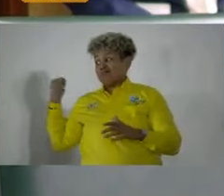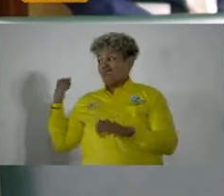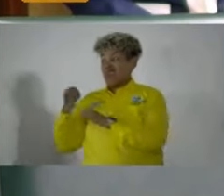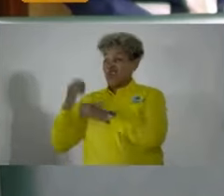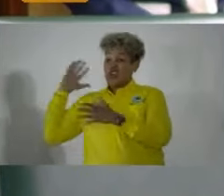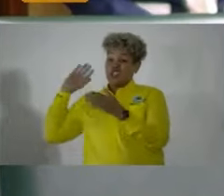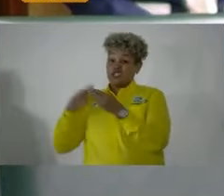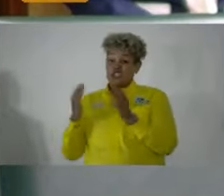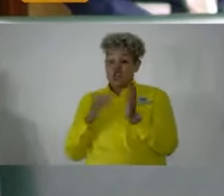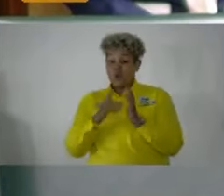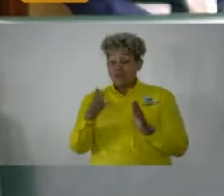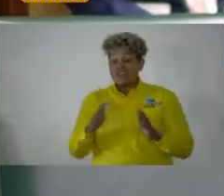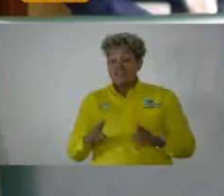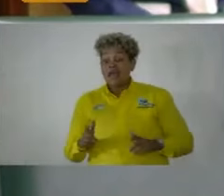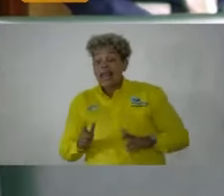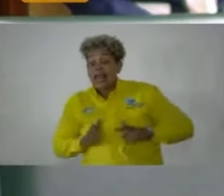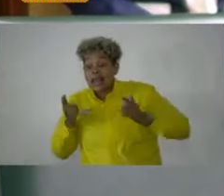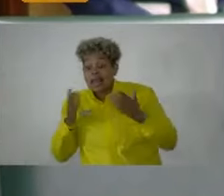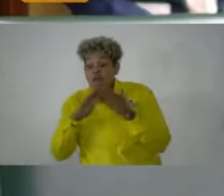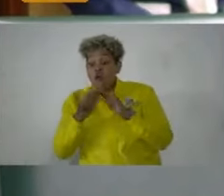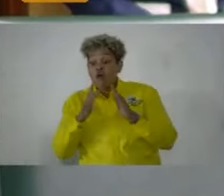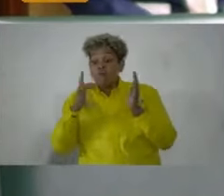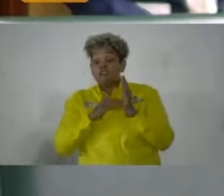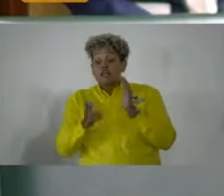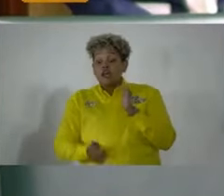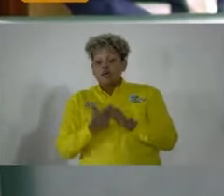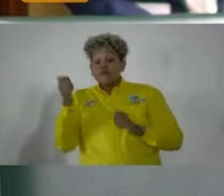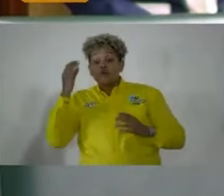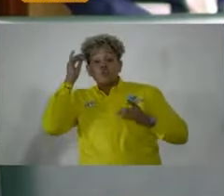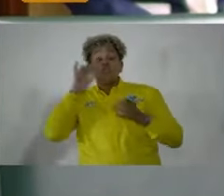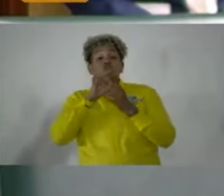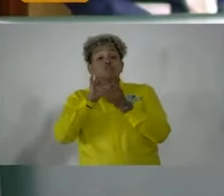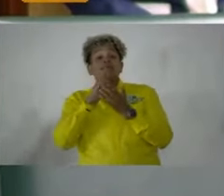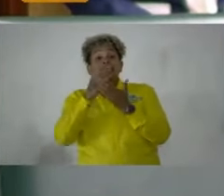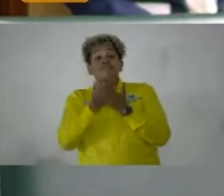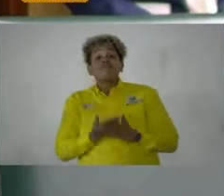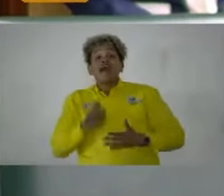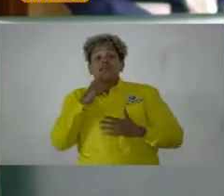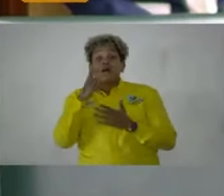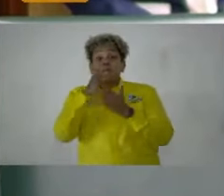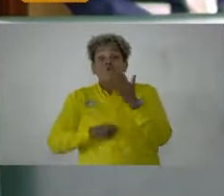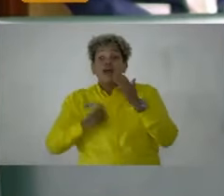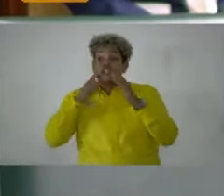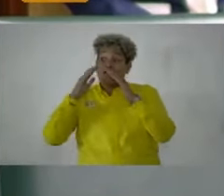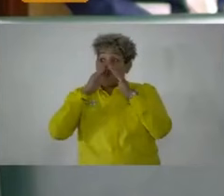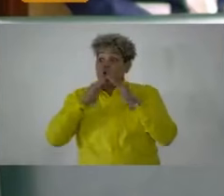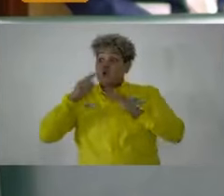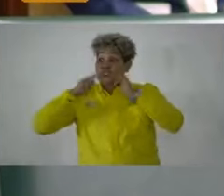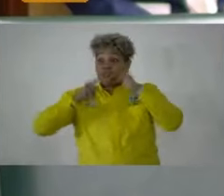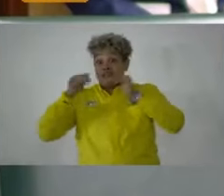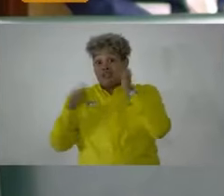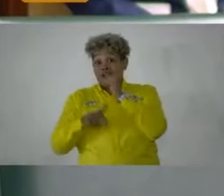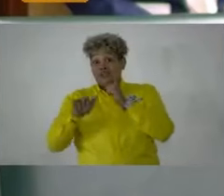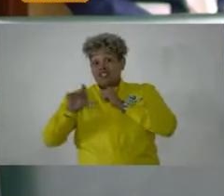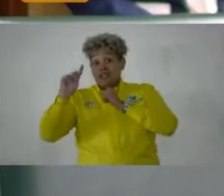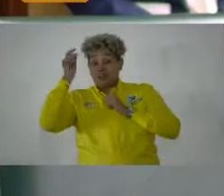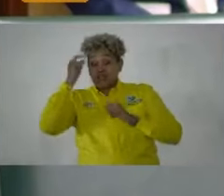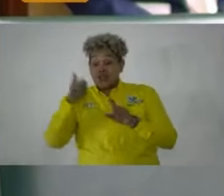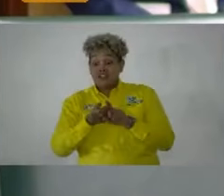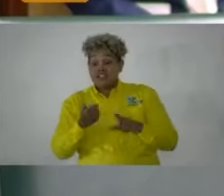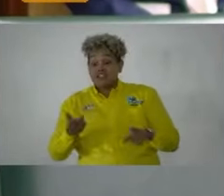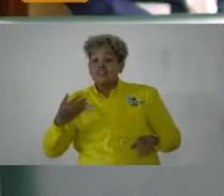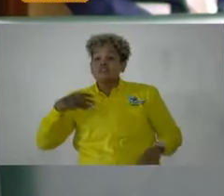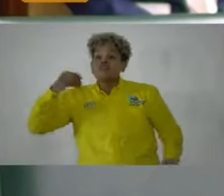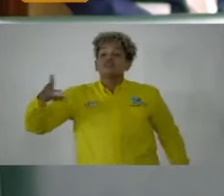If you live in a major urban center, you are most concerned about the fact that the price of housing built under this JLP government is out